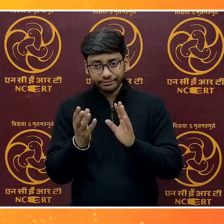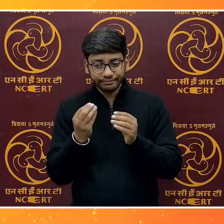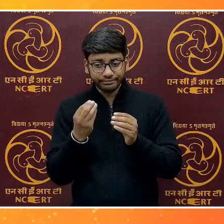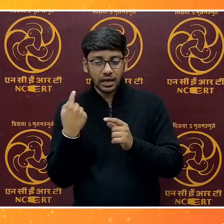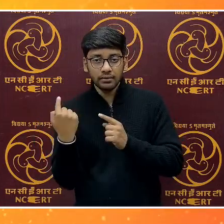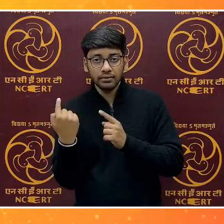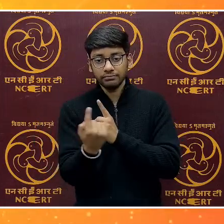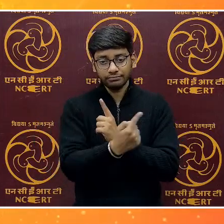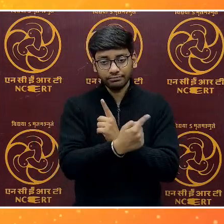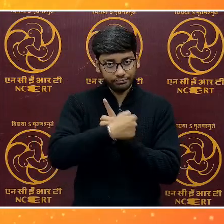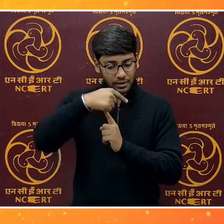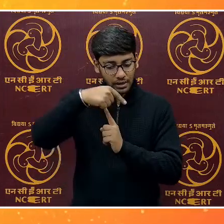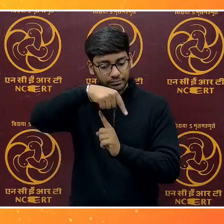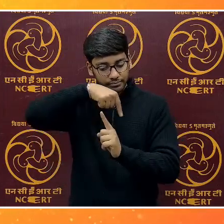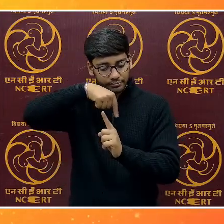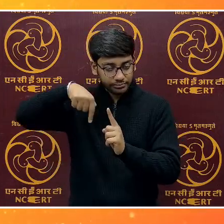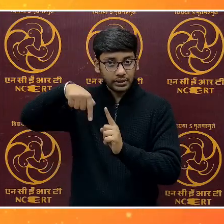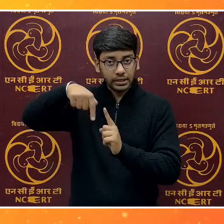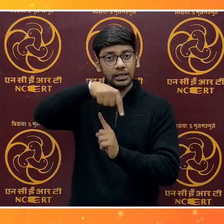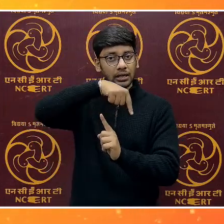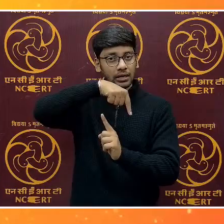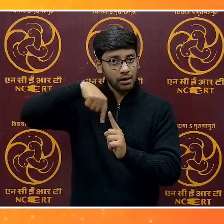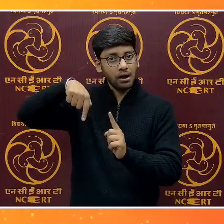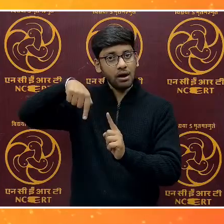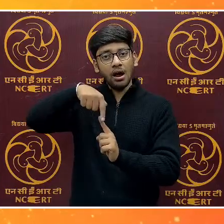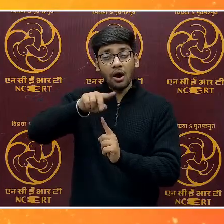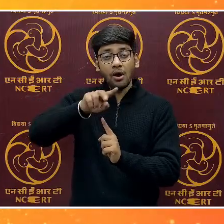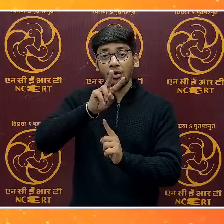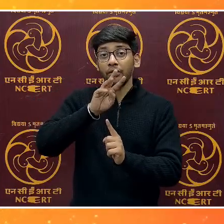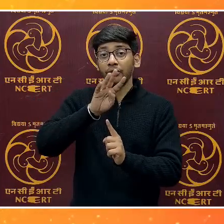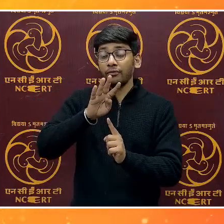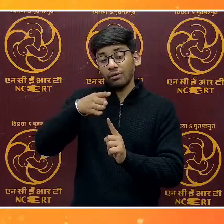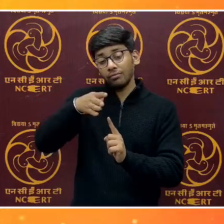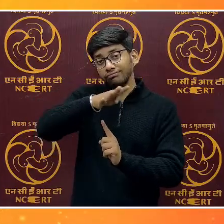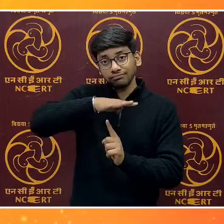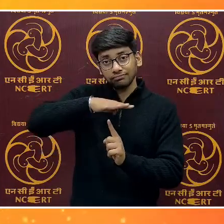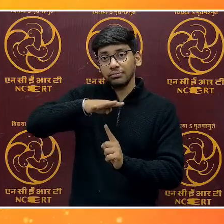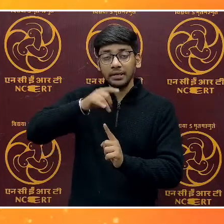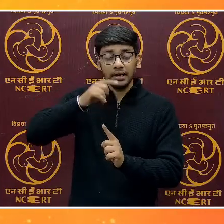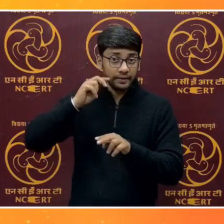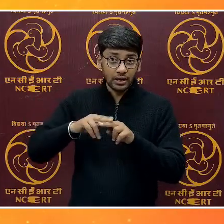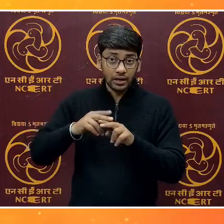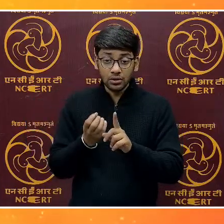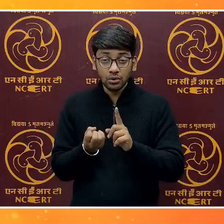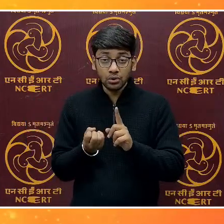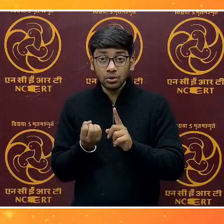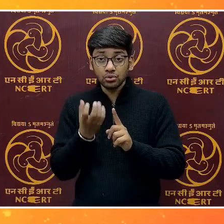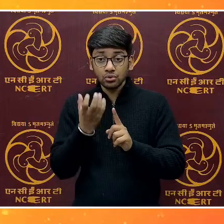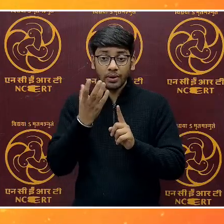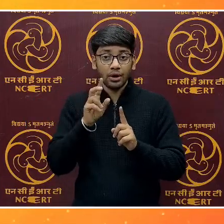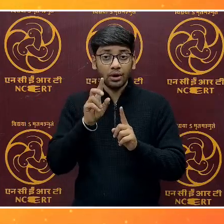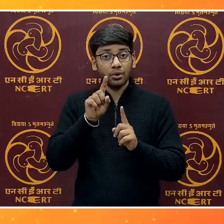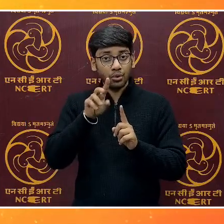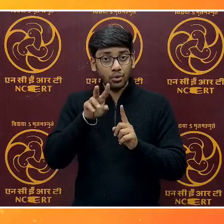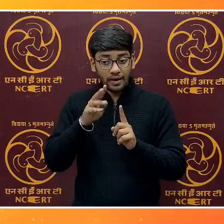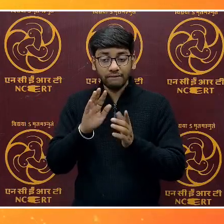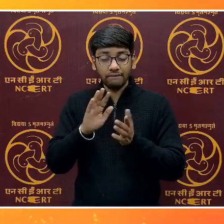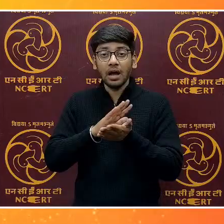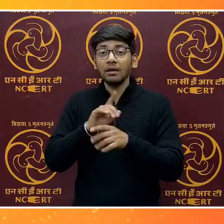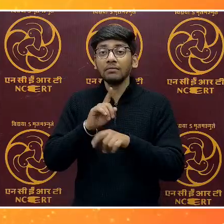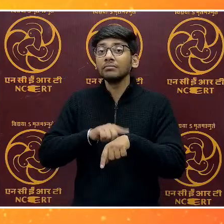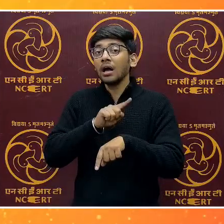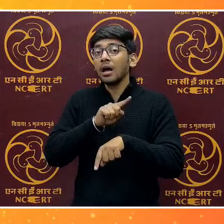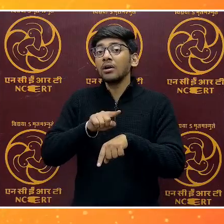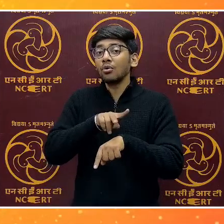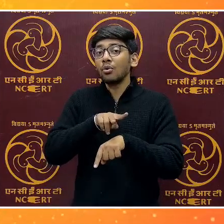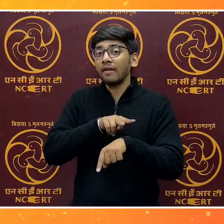rotation in 24 hours. And in those 24 hours, for 12 hours, we have day at a place where the sun is shining. Right. And for